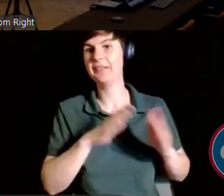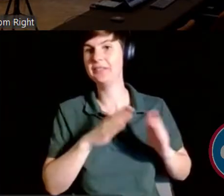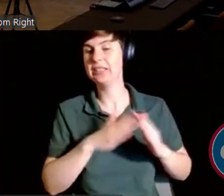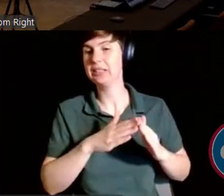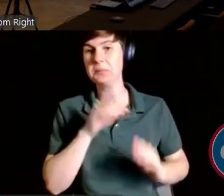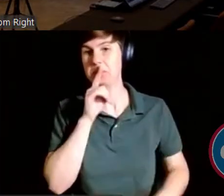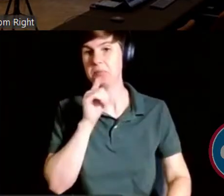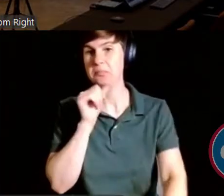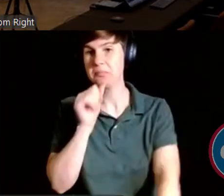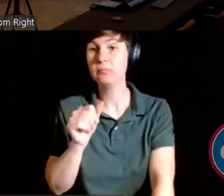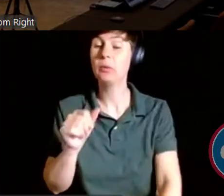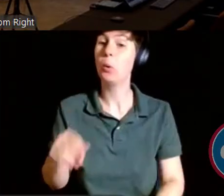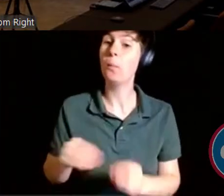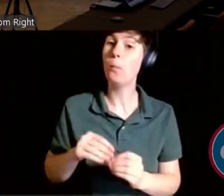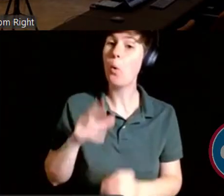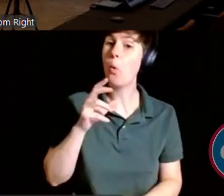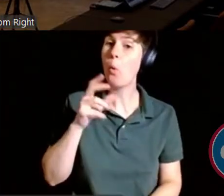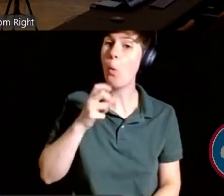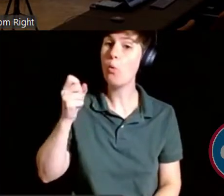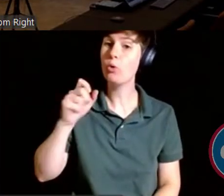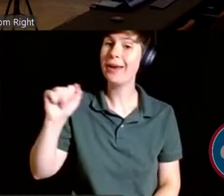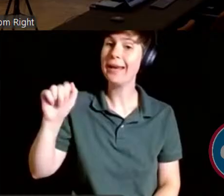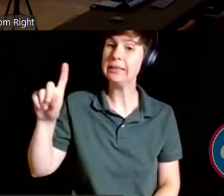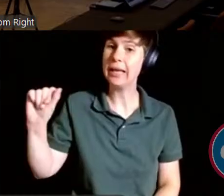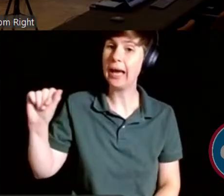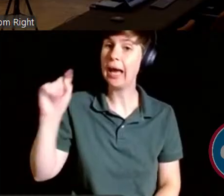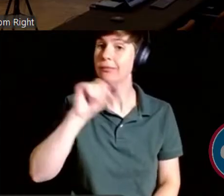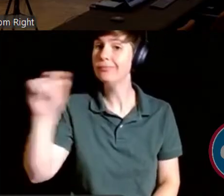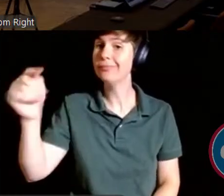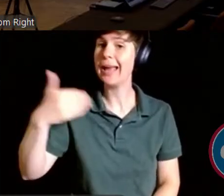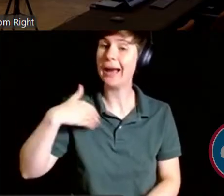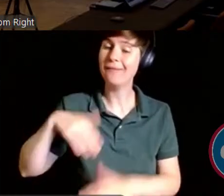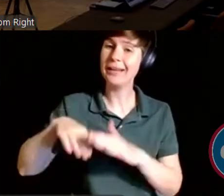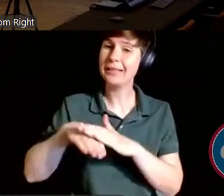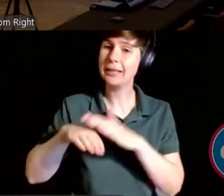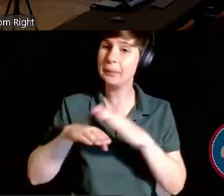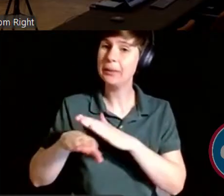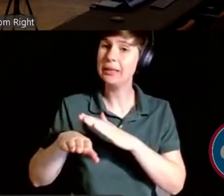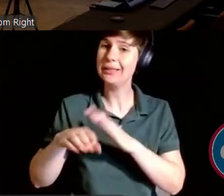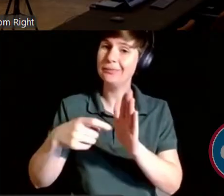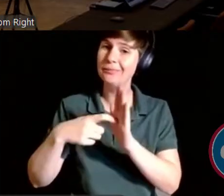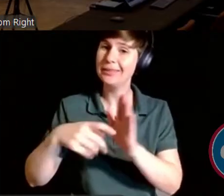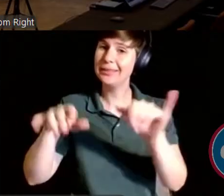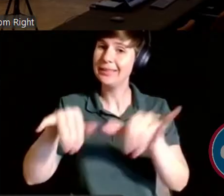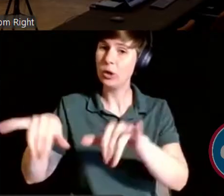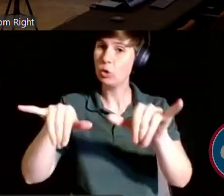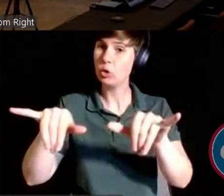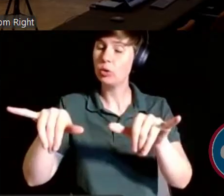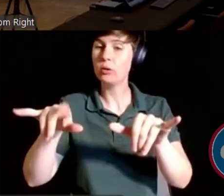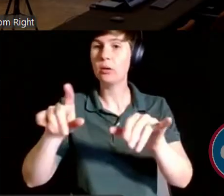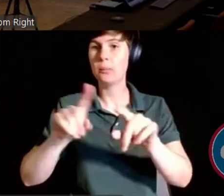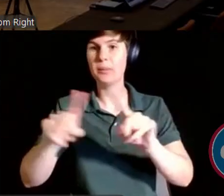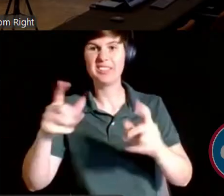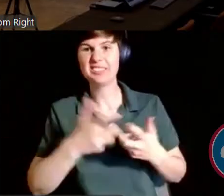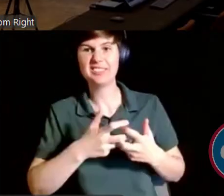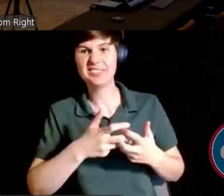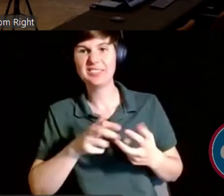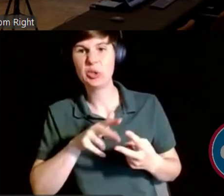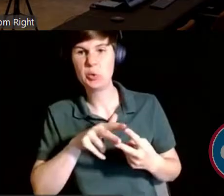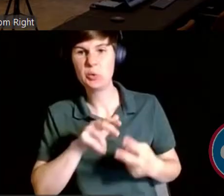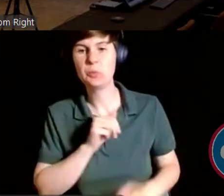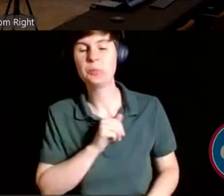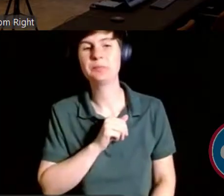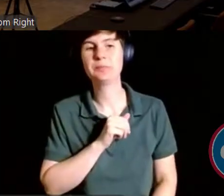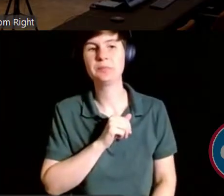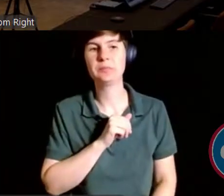out there too with their, they kind of have their accessibility standards, but that doesn't get added either. So we're kind of relying on